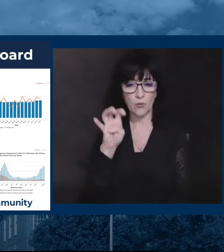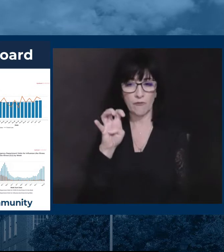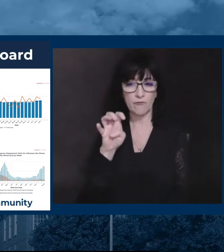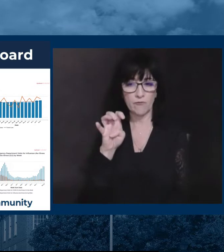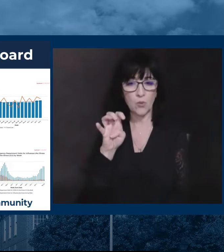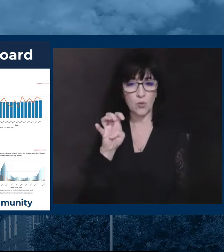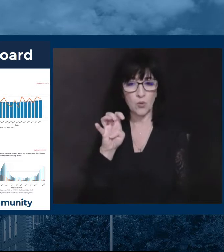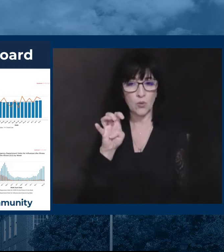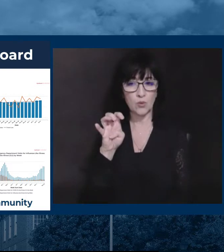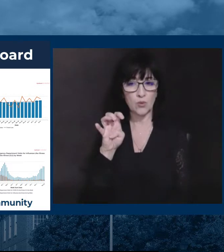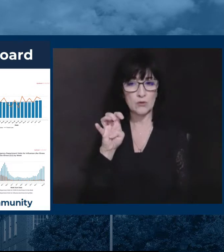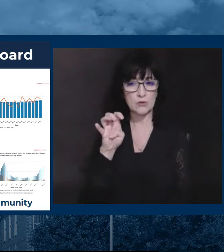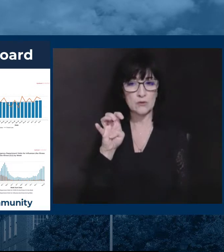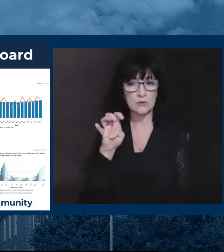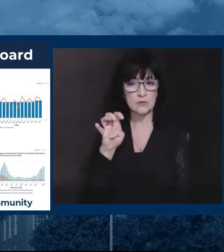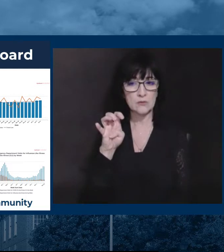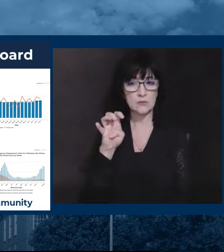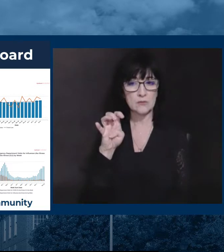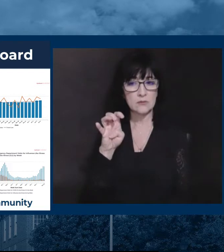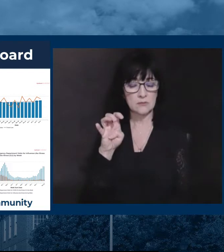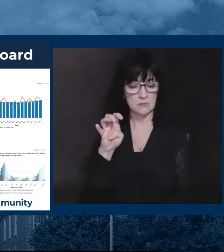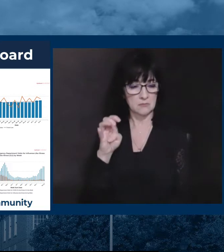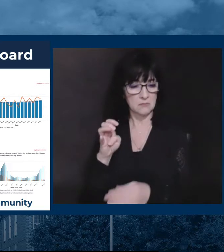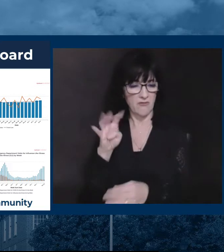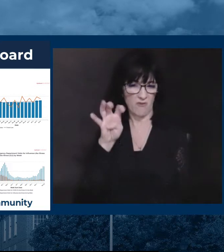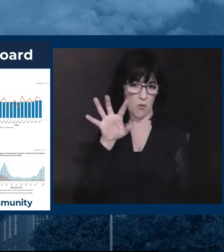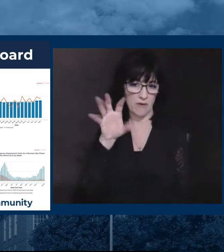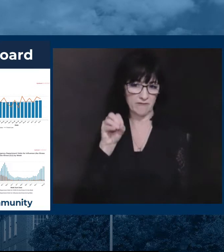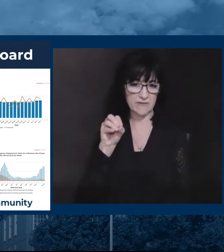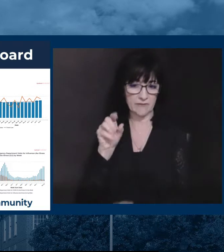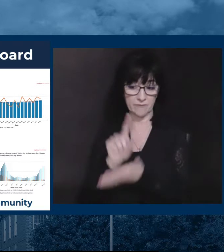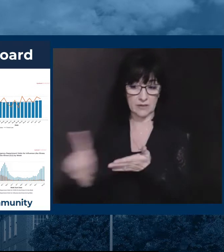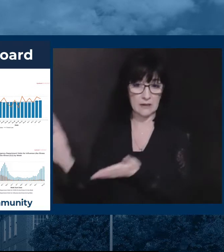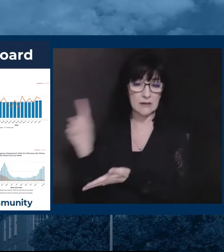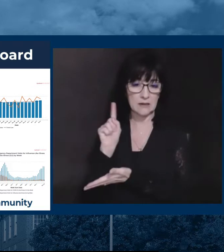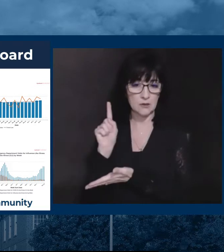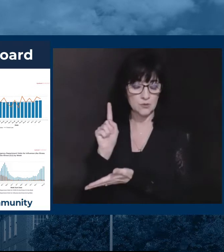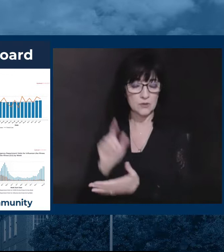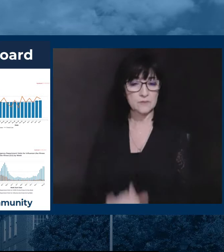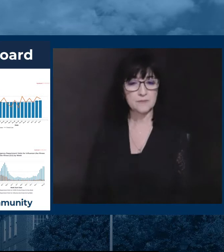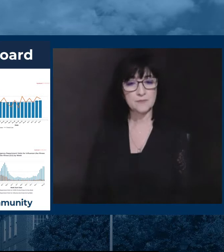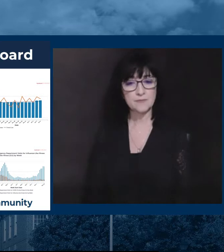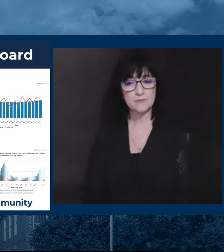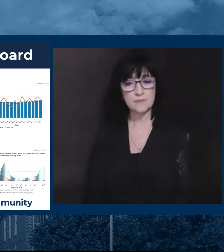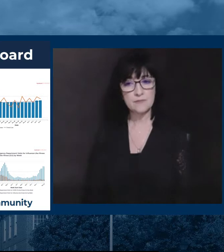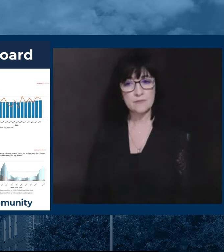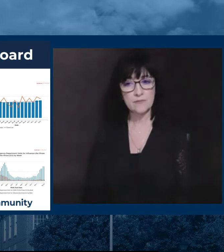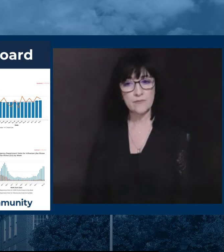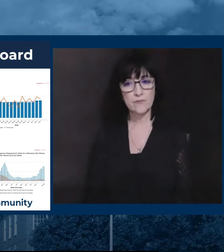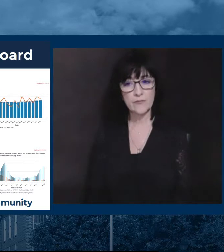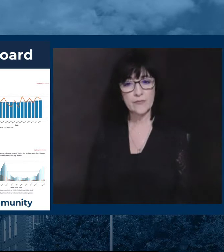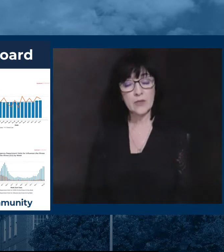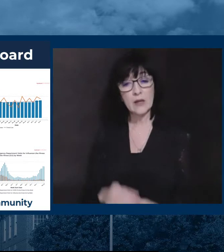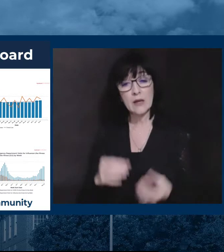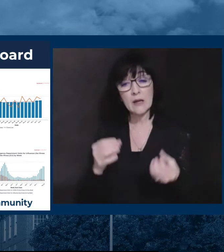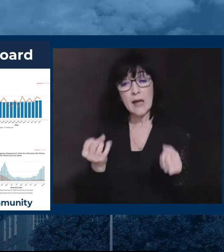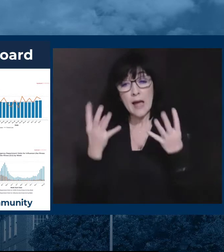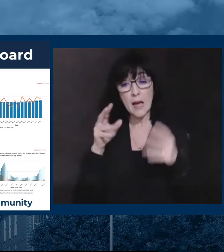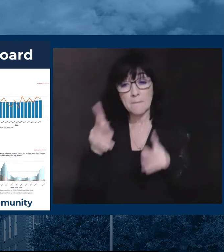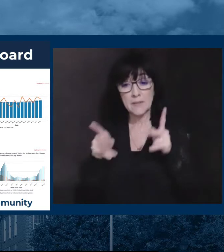454 a little over a week ago. Hospital admissions, again, tend to jump